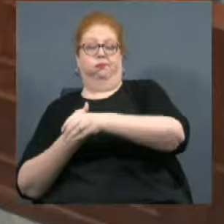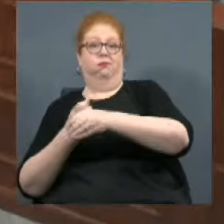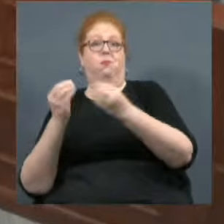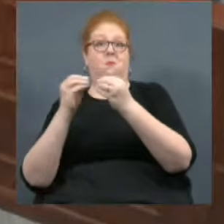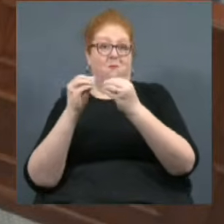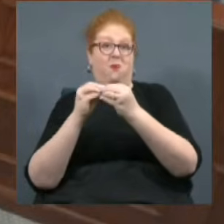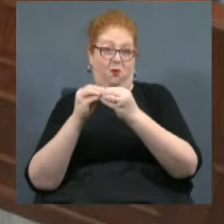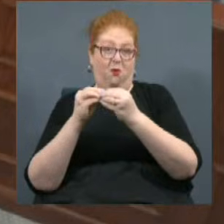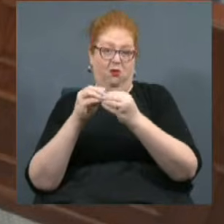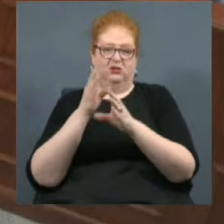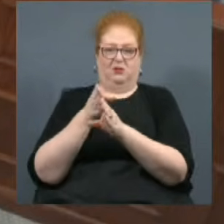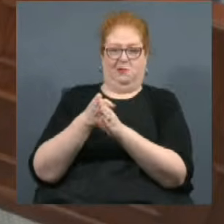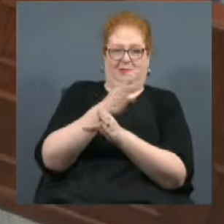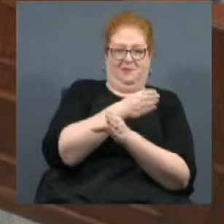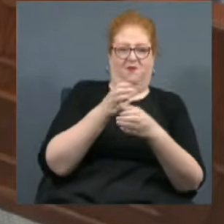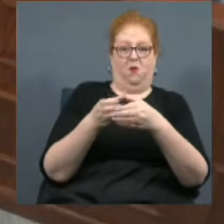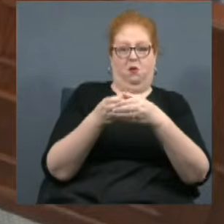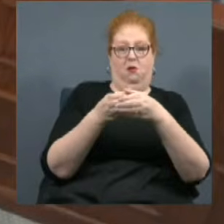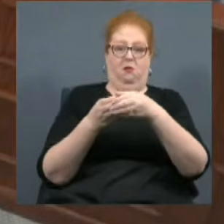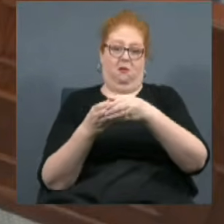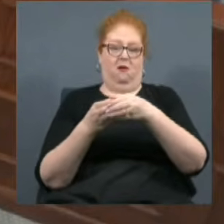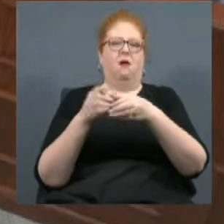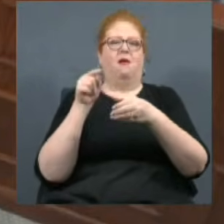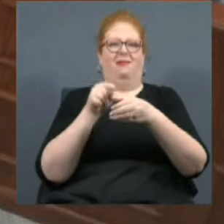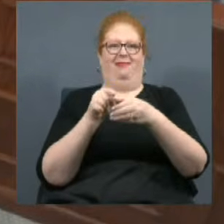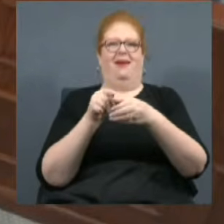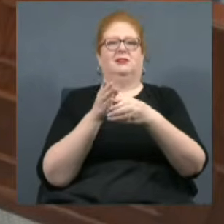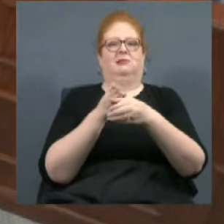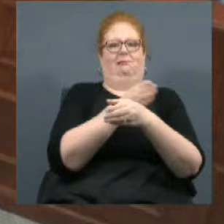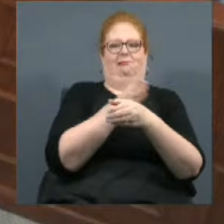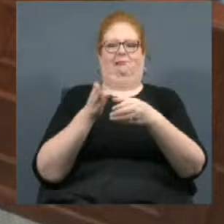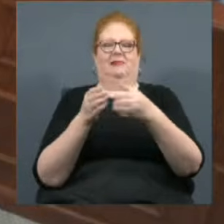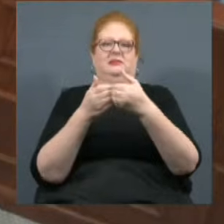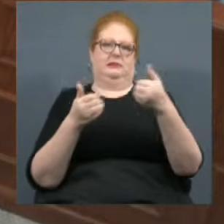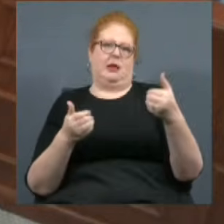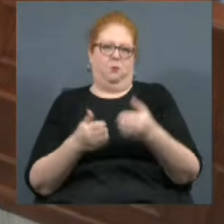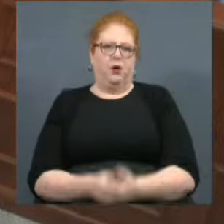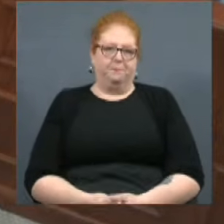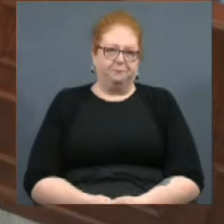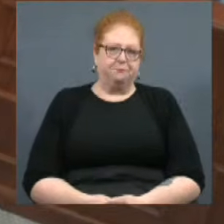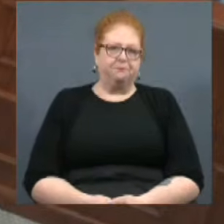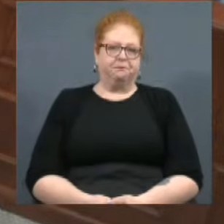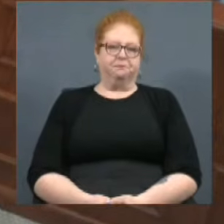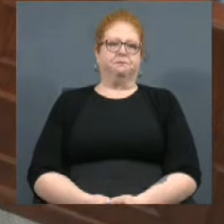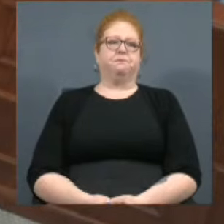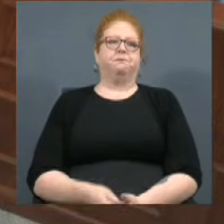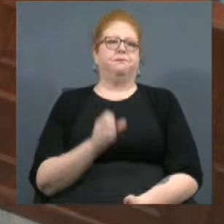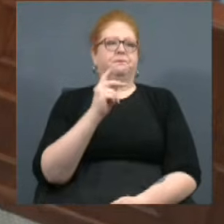for the materials as well. That's all I have, Mayor. Thank you. Director Hines?